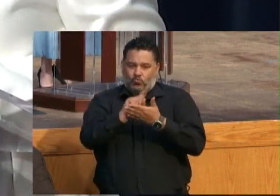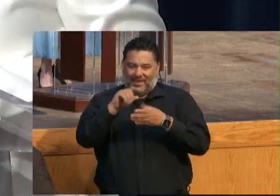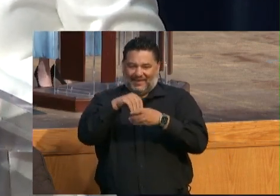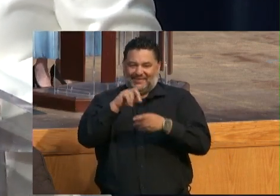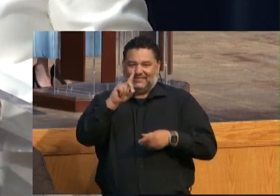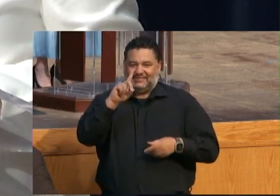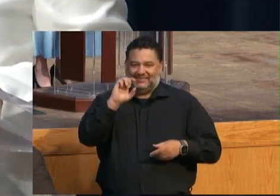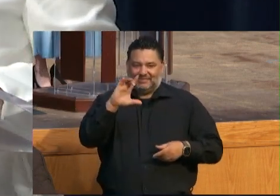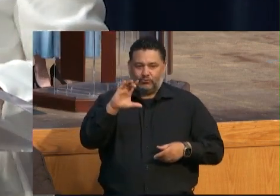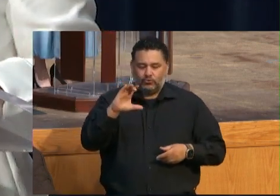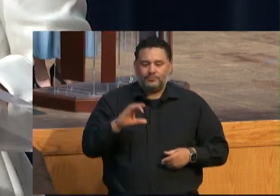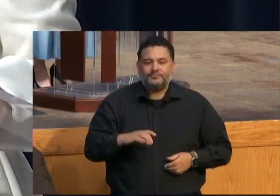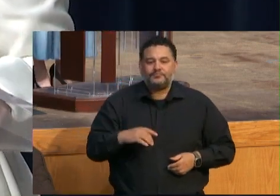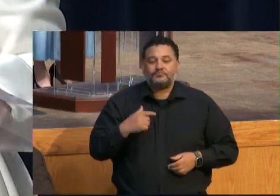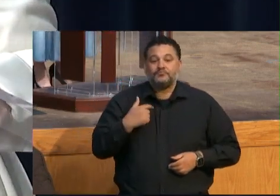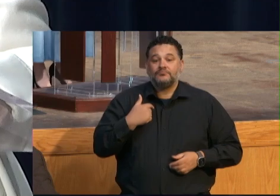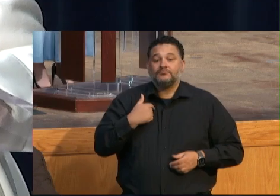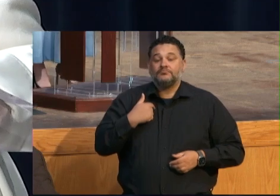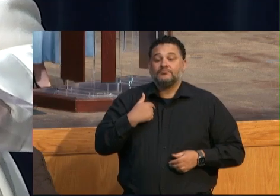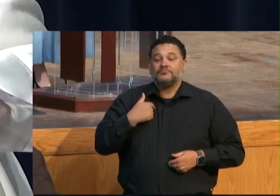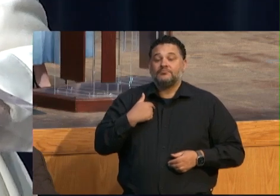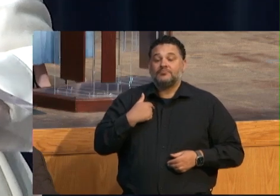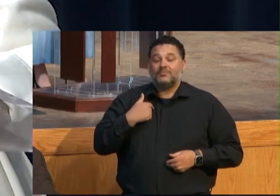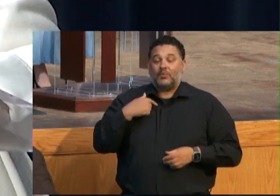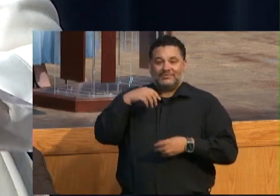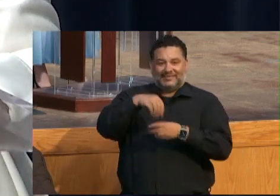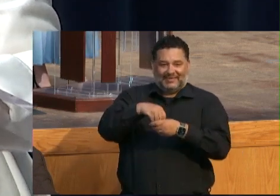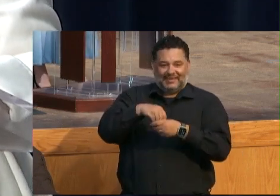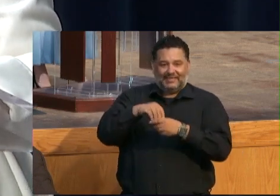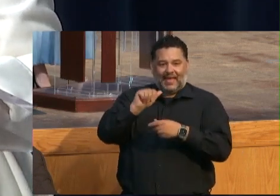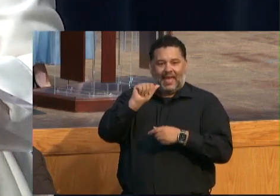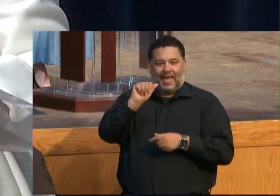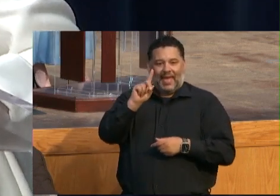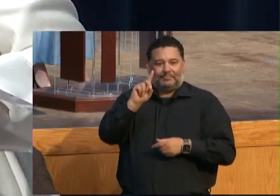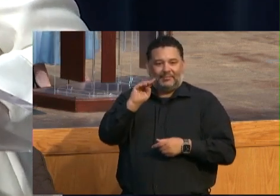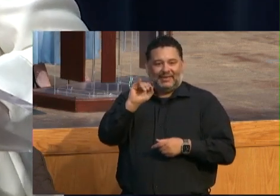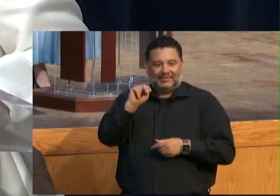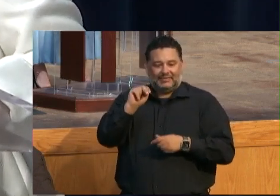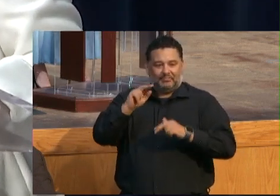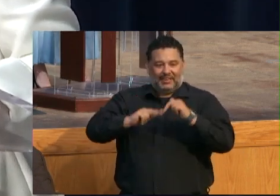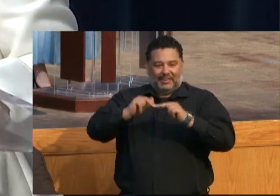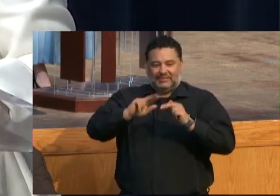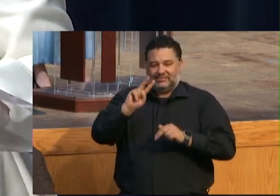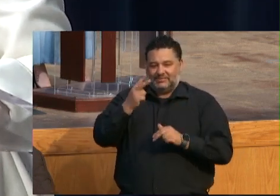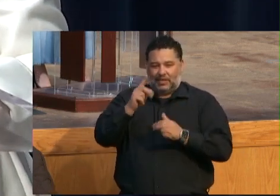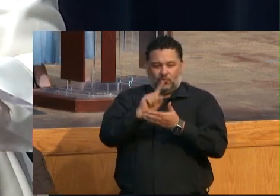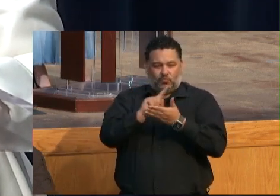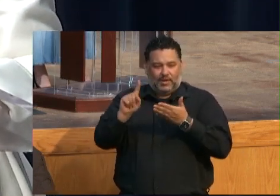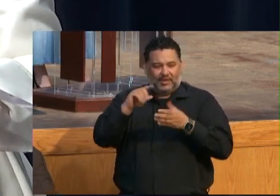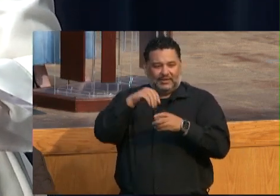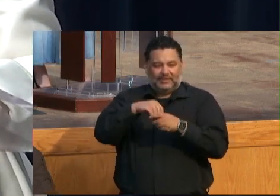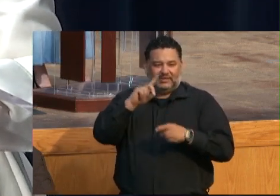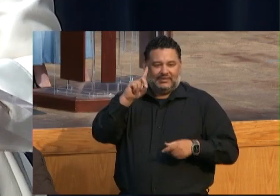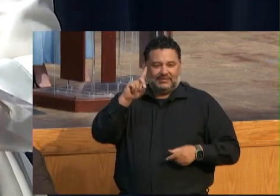So I found myself in the administration building in the second week in December.